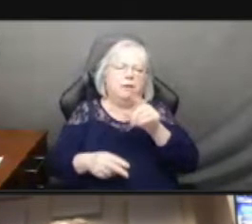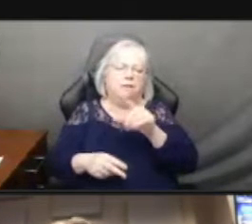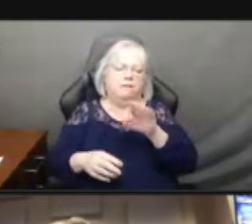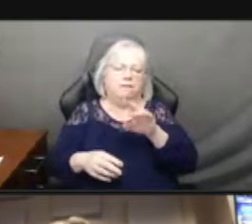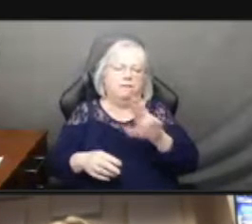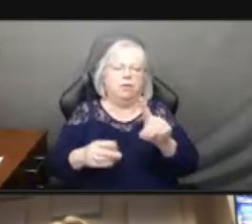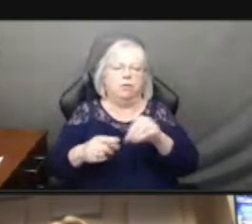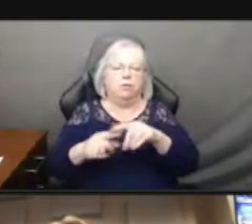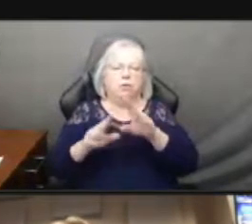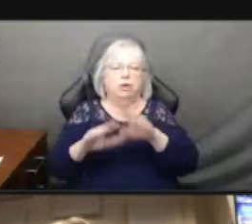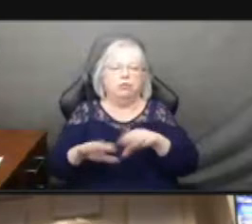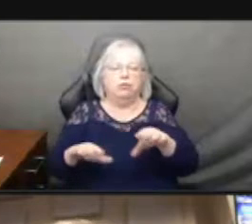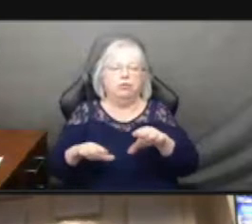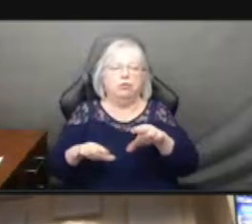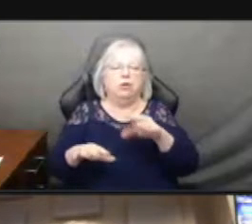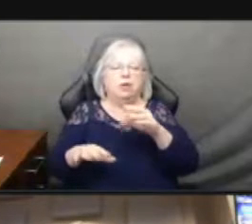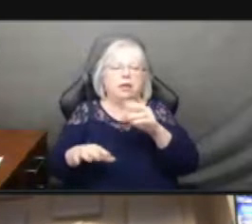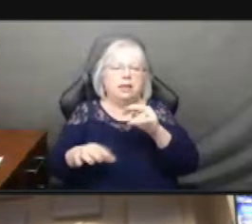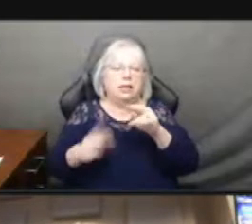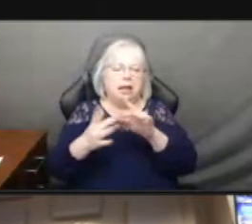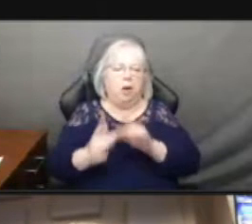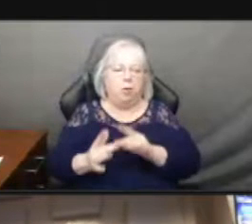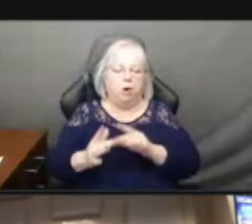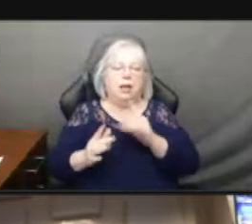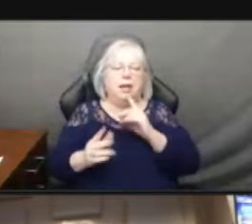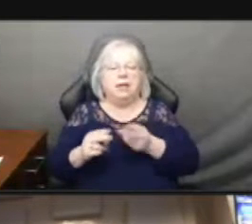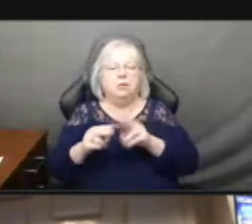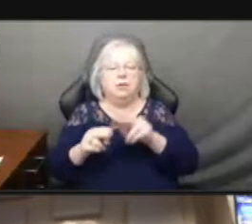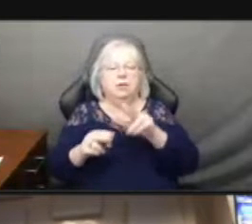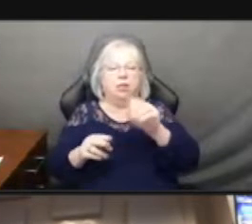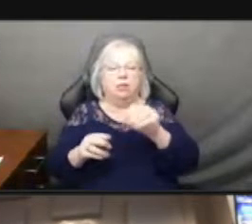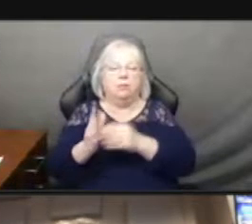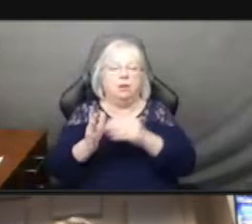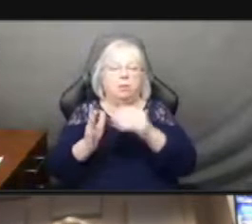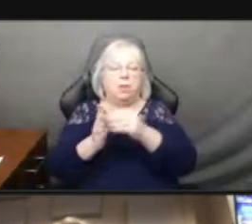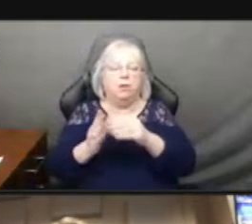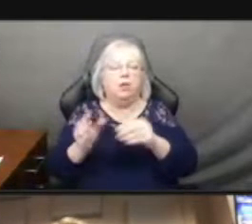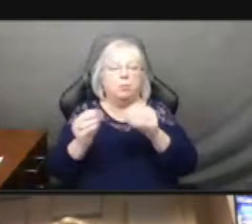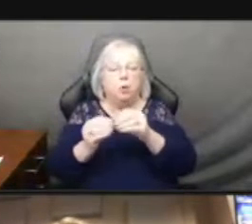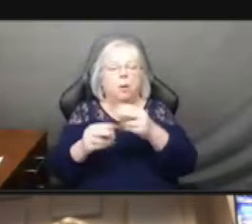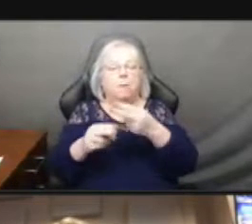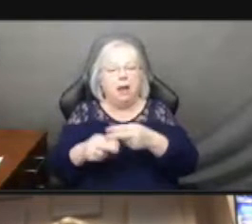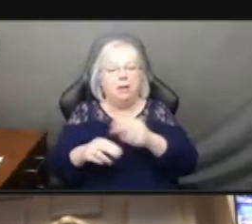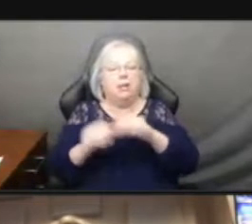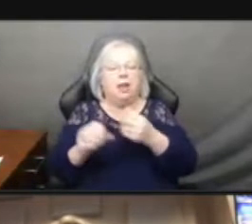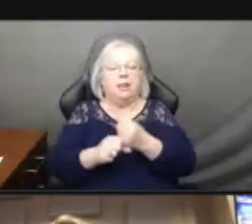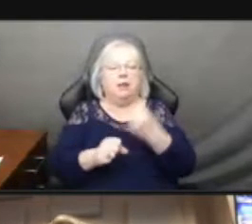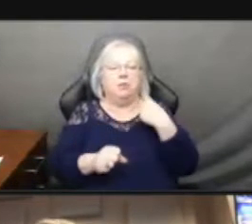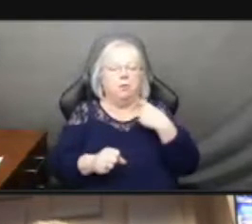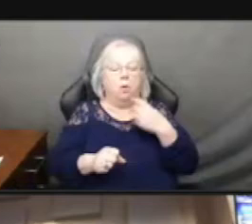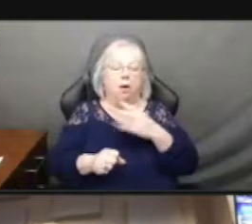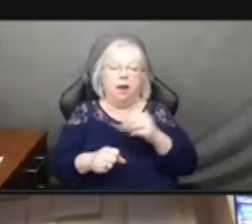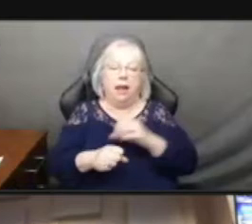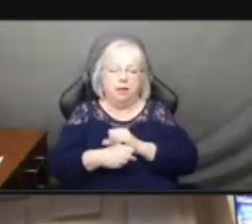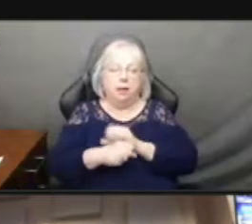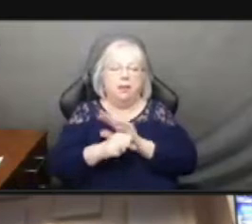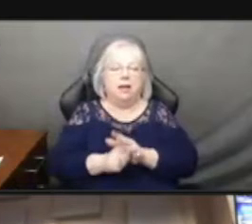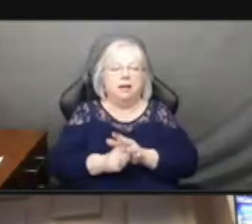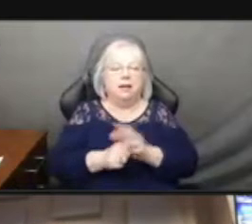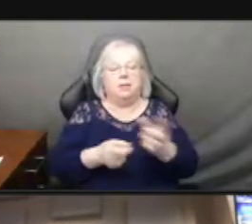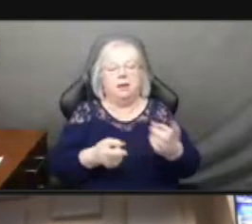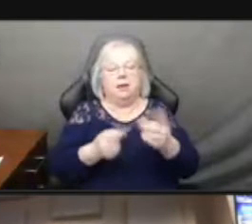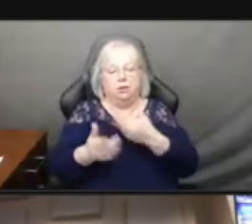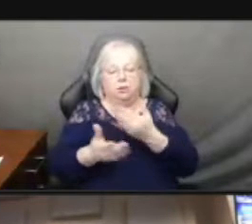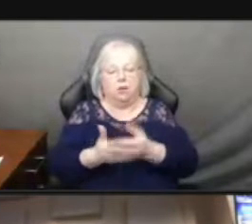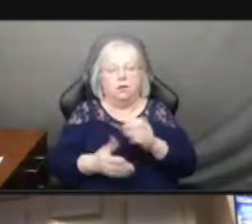in 2020, an increase of 30 million pounds over the previous year. And whereas as the COVID-19 pandemic came to Arkansas,